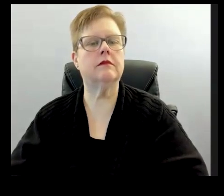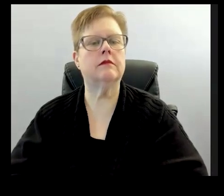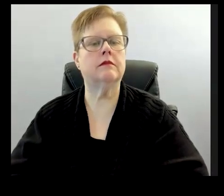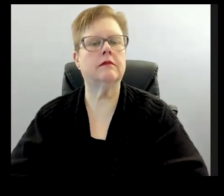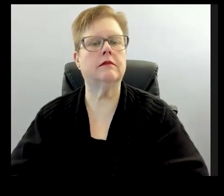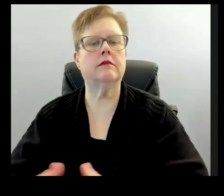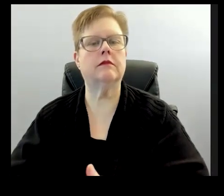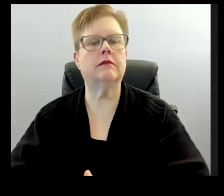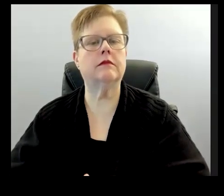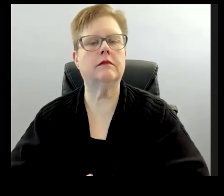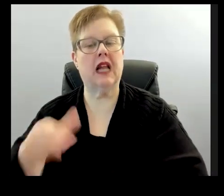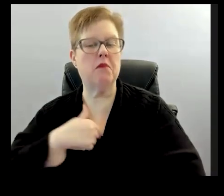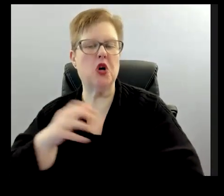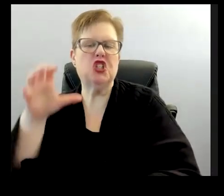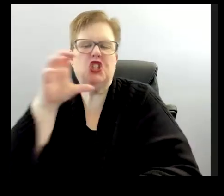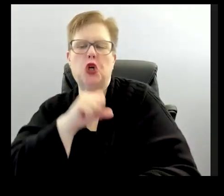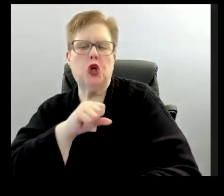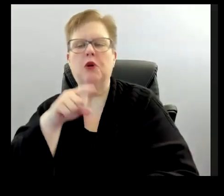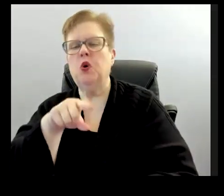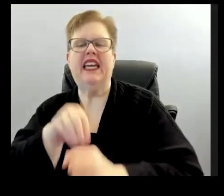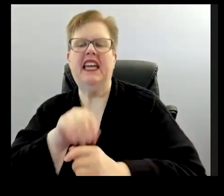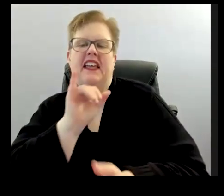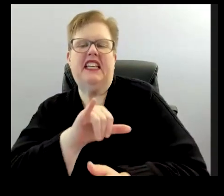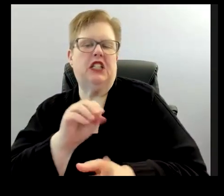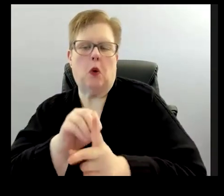which orientation you are in. I'm going to assume that you are in this one.